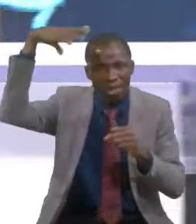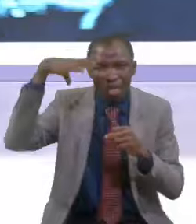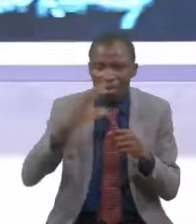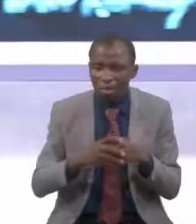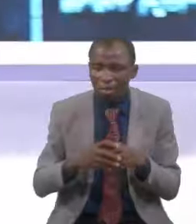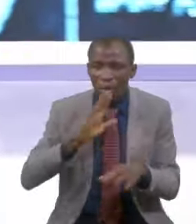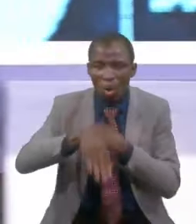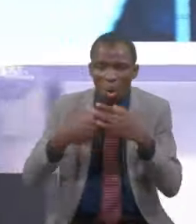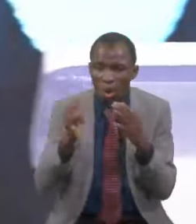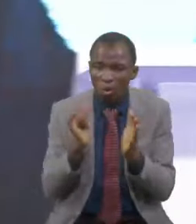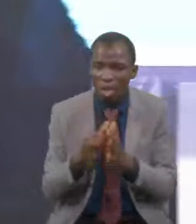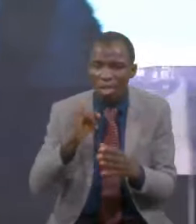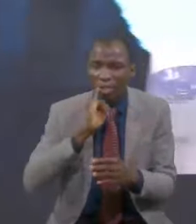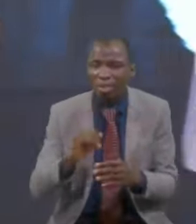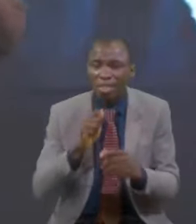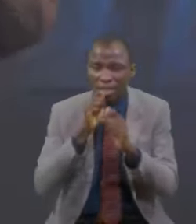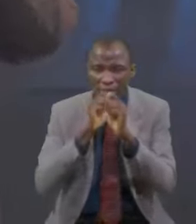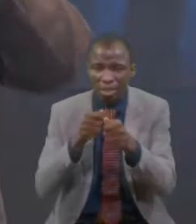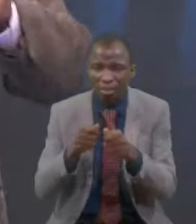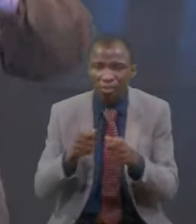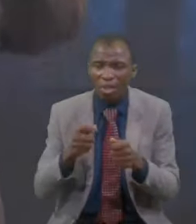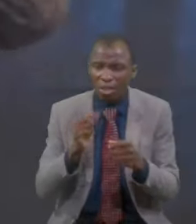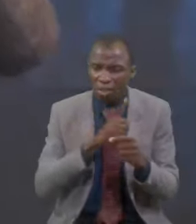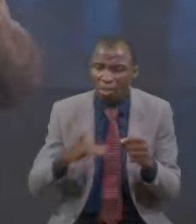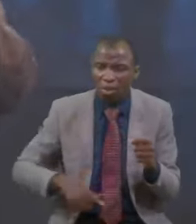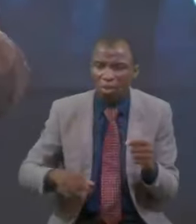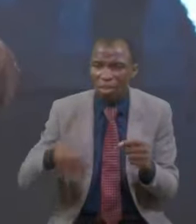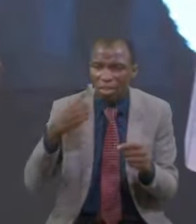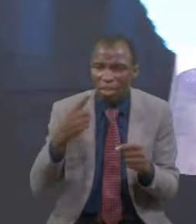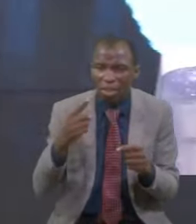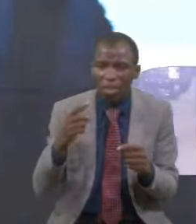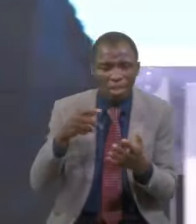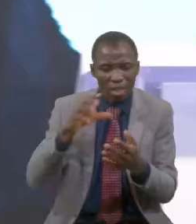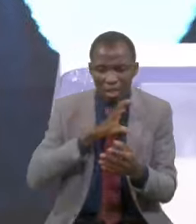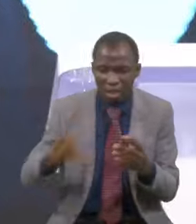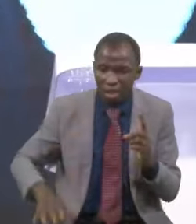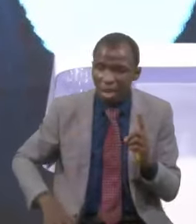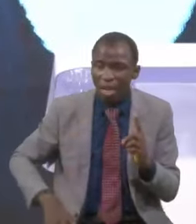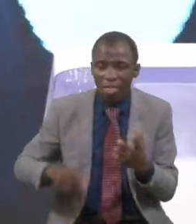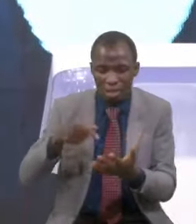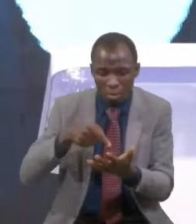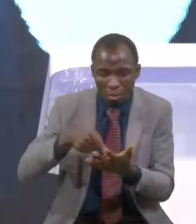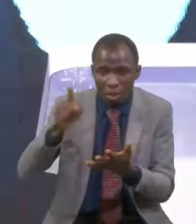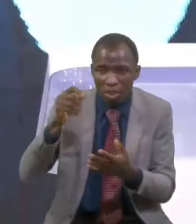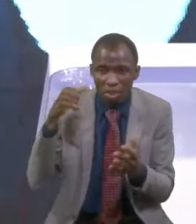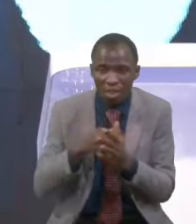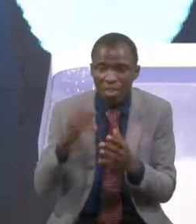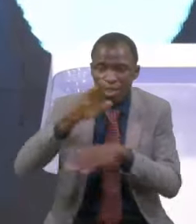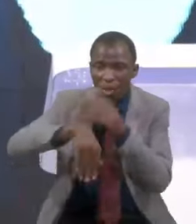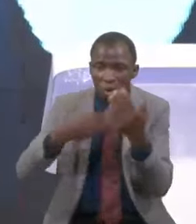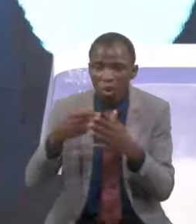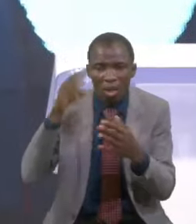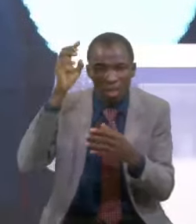Lord says Christ paid each all. He paid for your salvation.